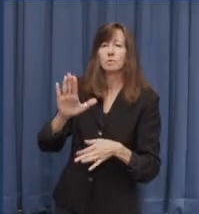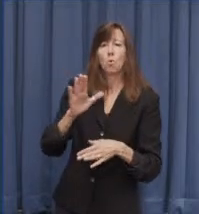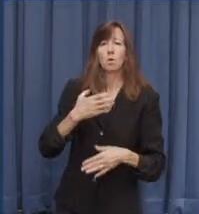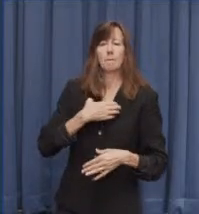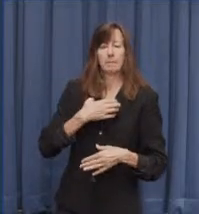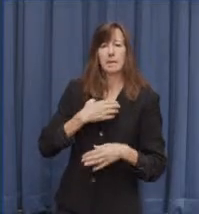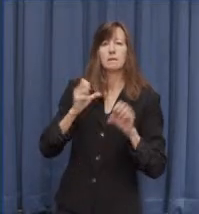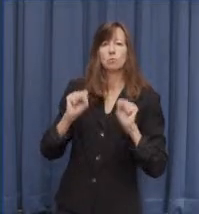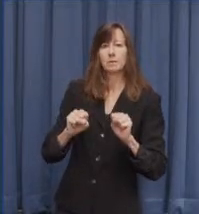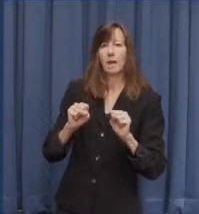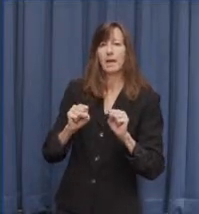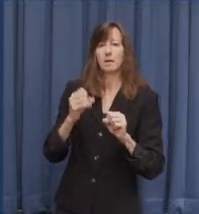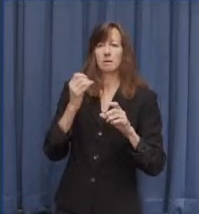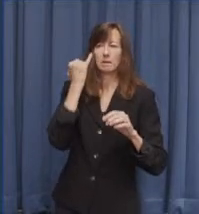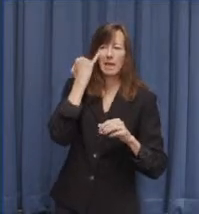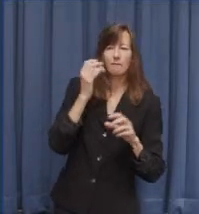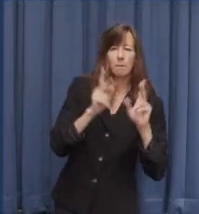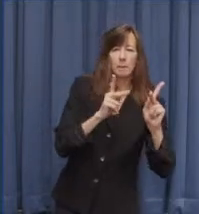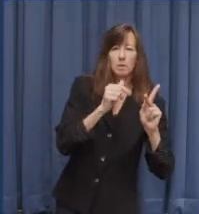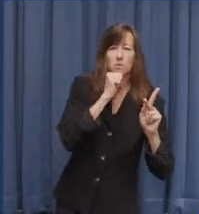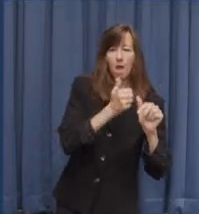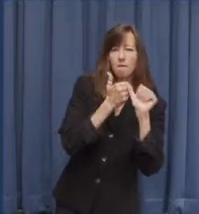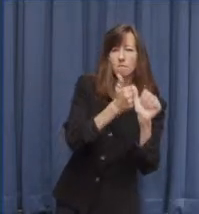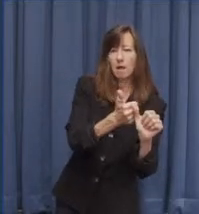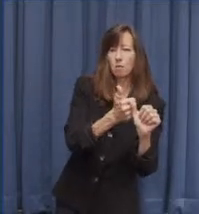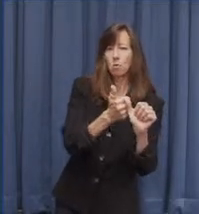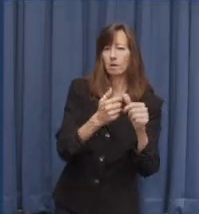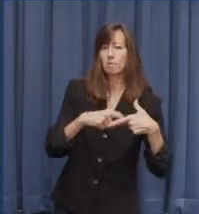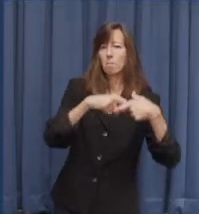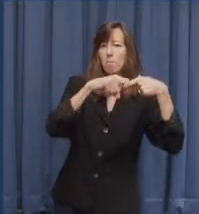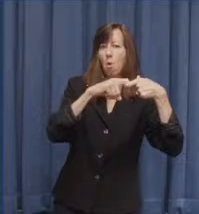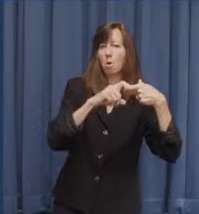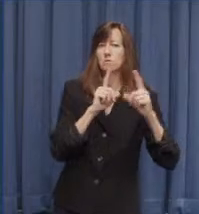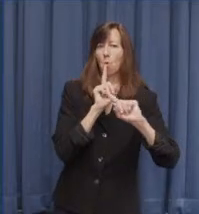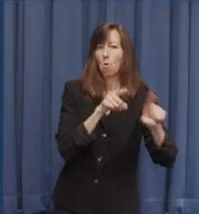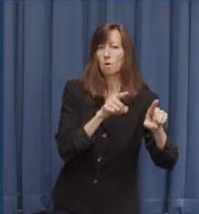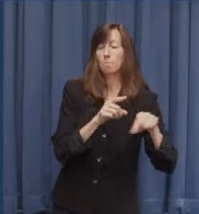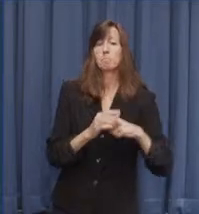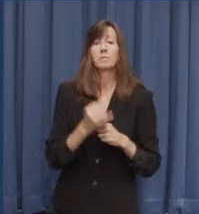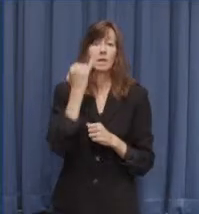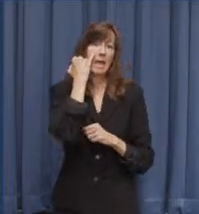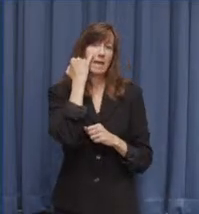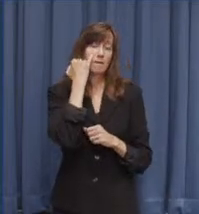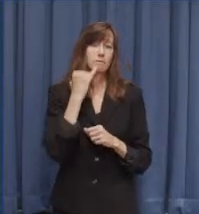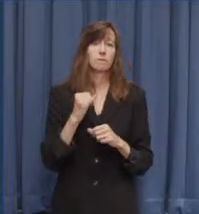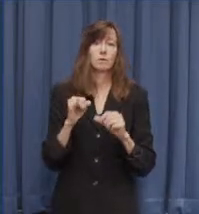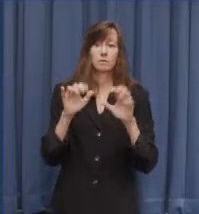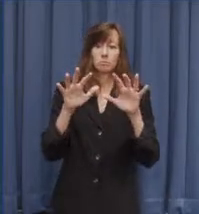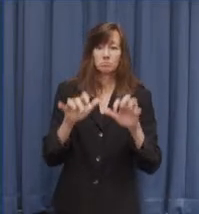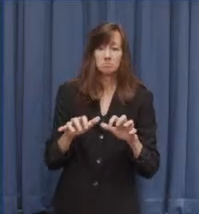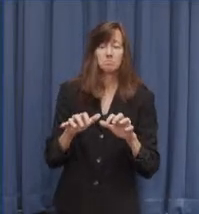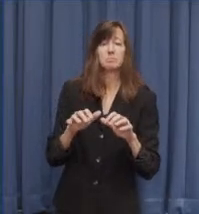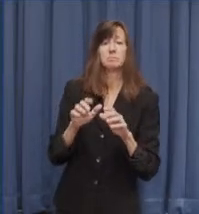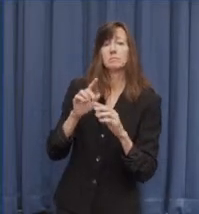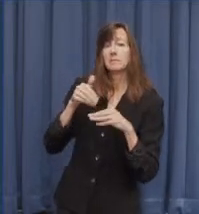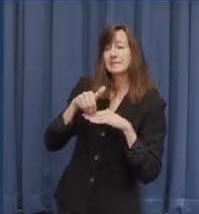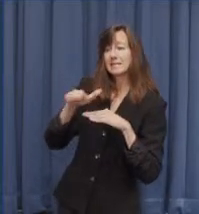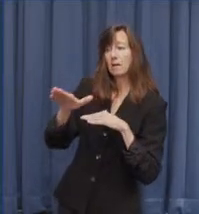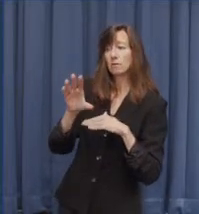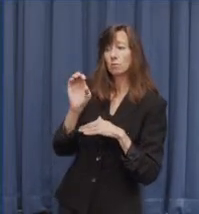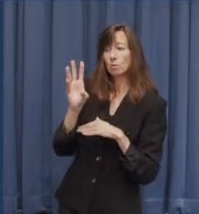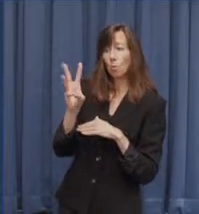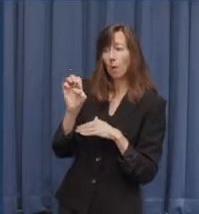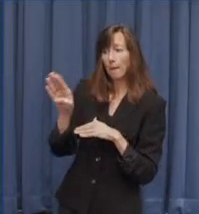orders. Once those complaints are filed, which again you can do via the web or via that phone number on your screen,